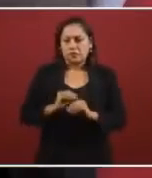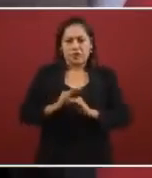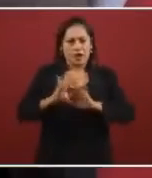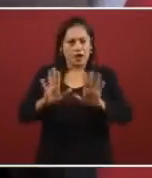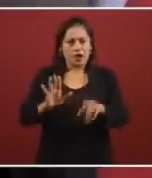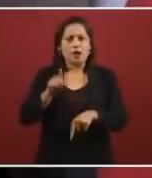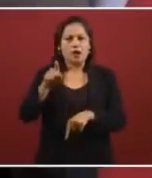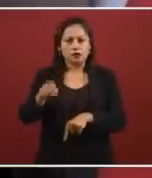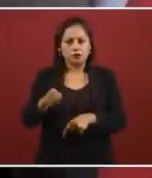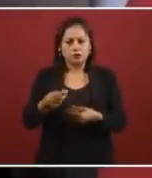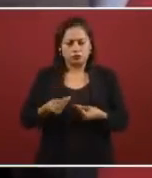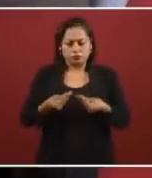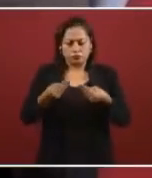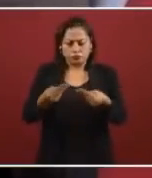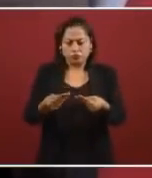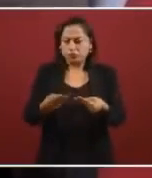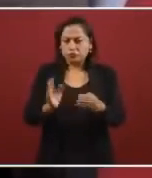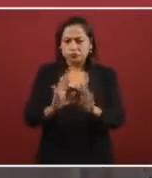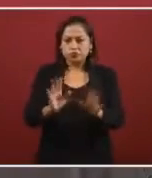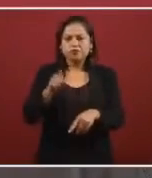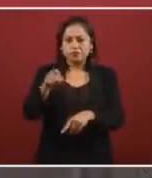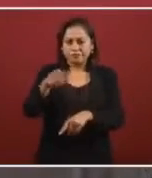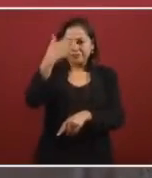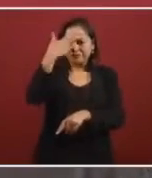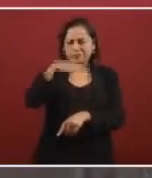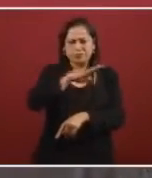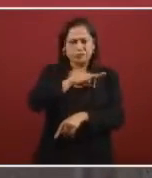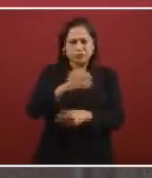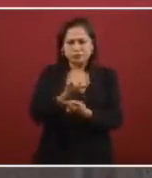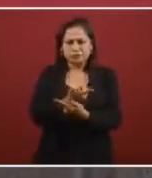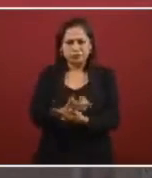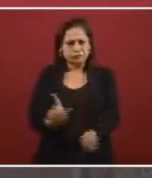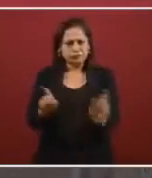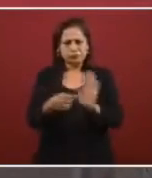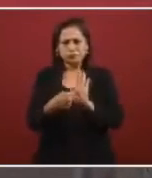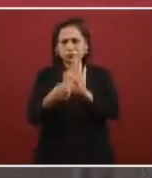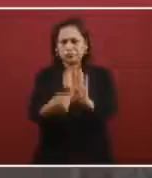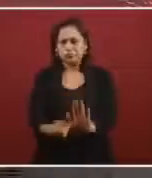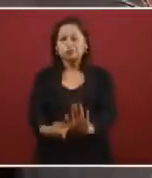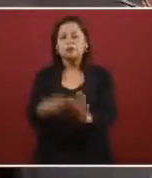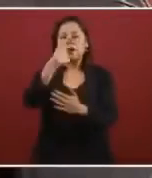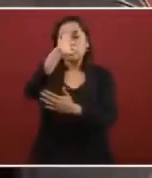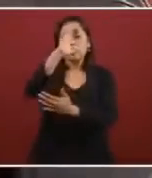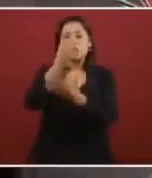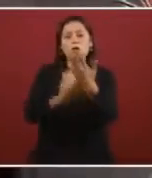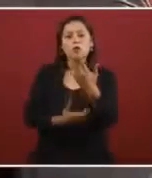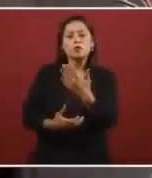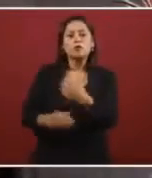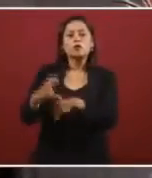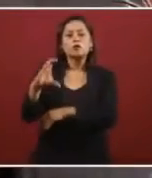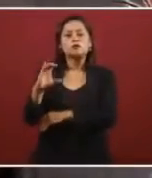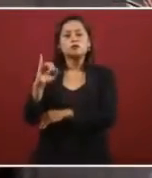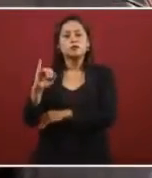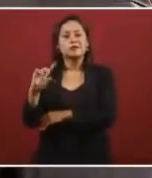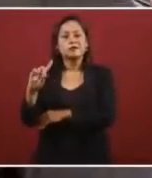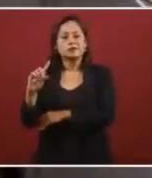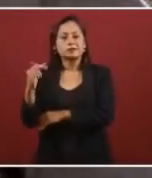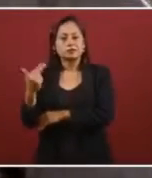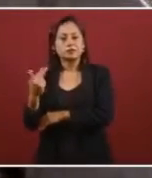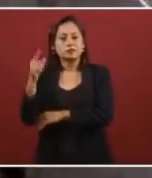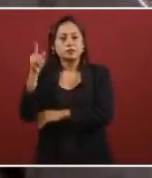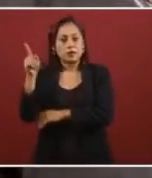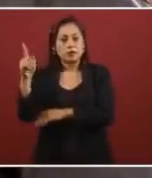Yes, it's public dominion. We did not contract a specialist. They are done by the